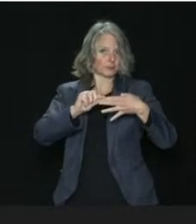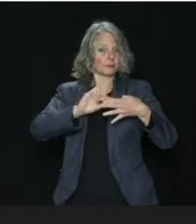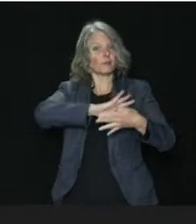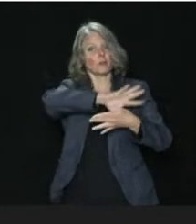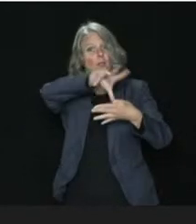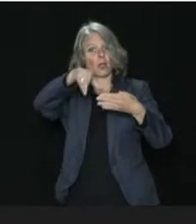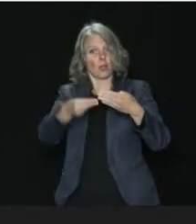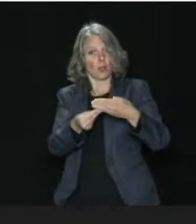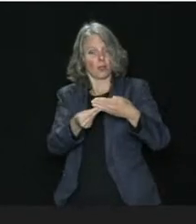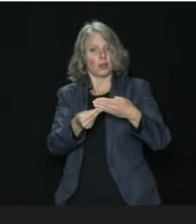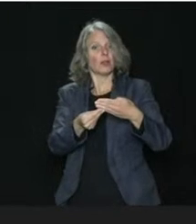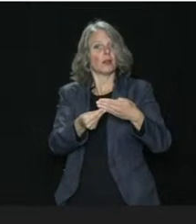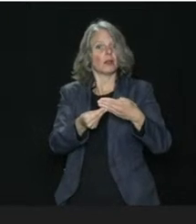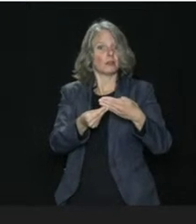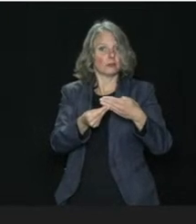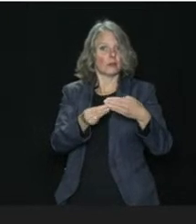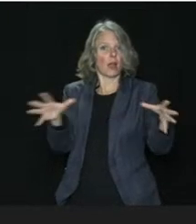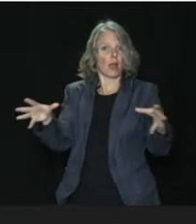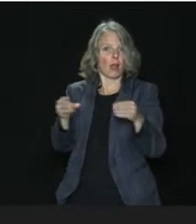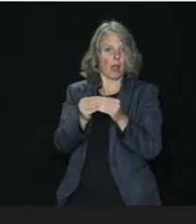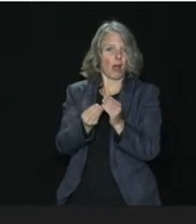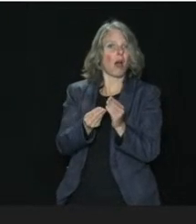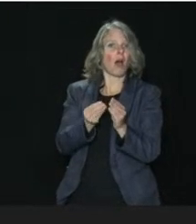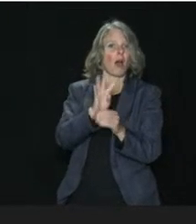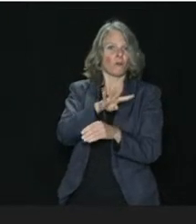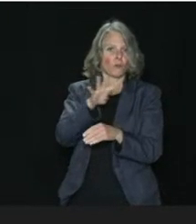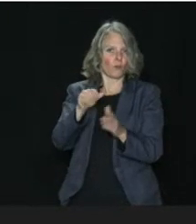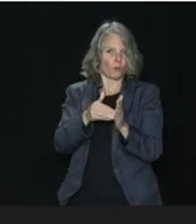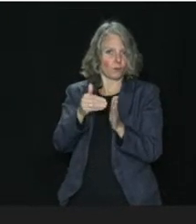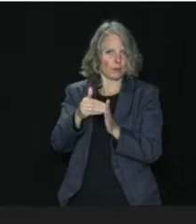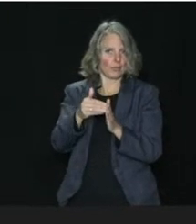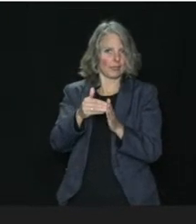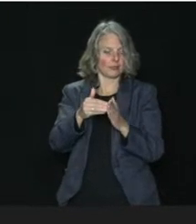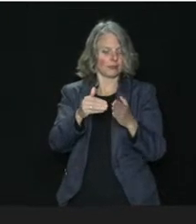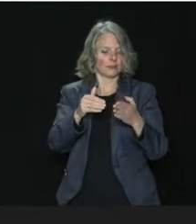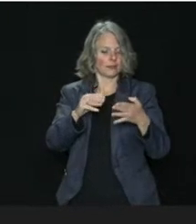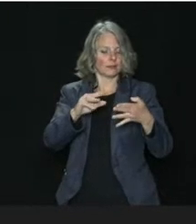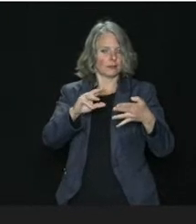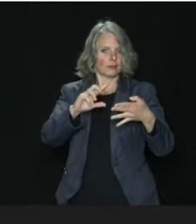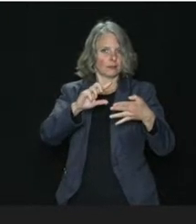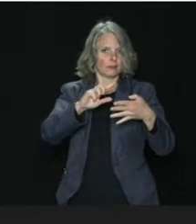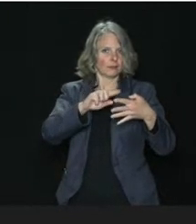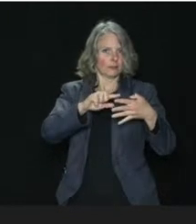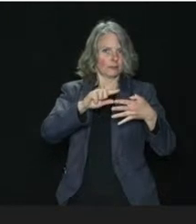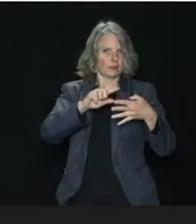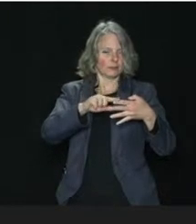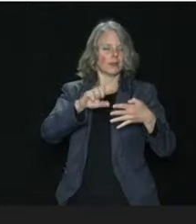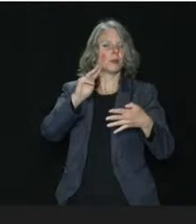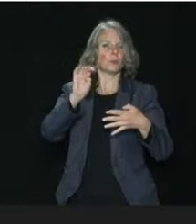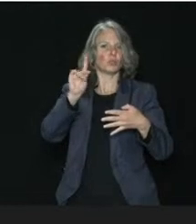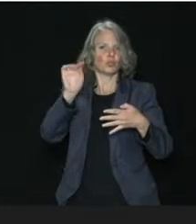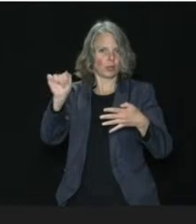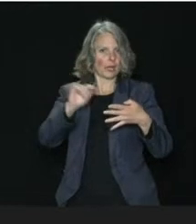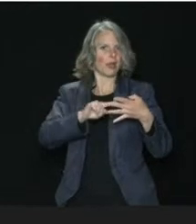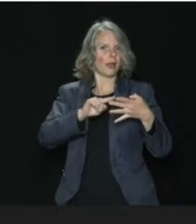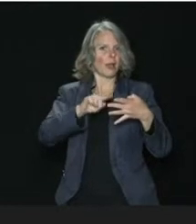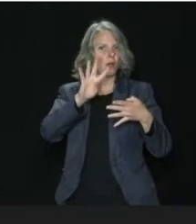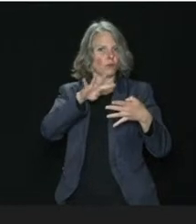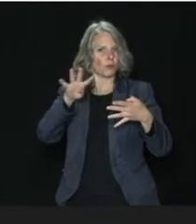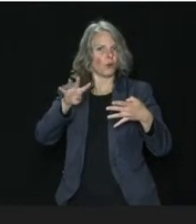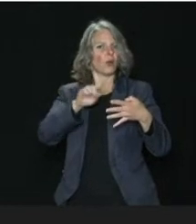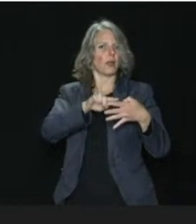we have procured 44 million doses of Moderna and 48 million doses of